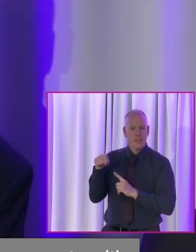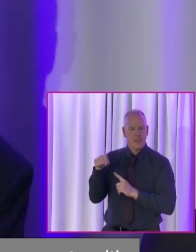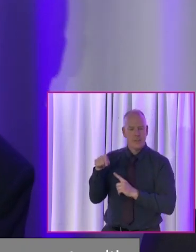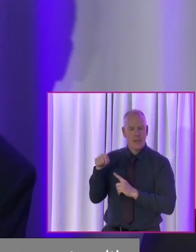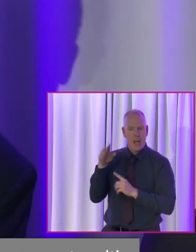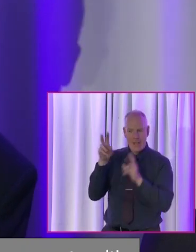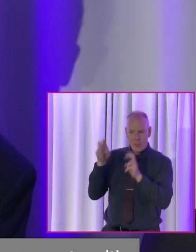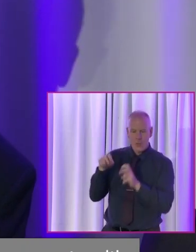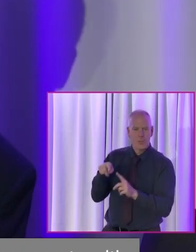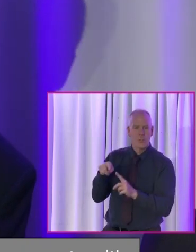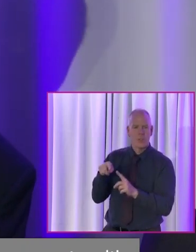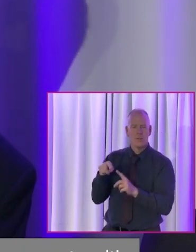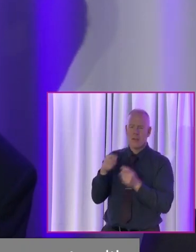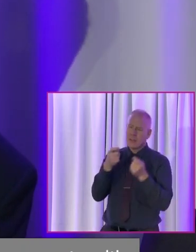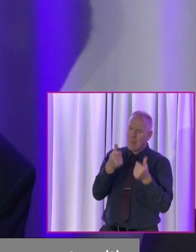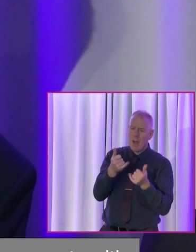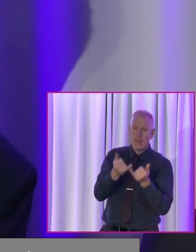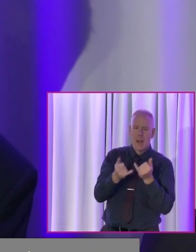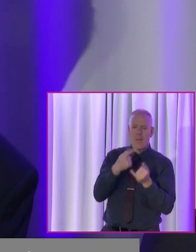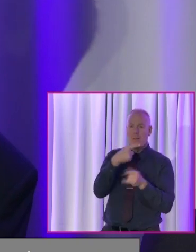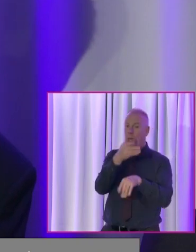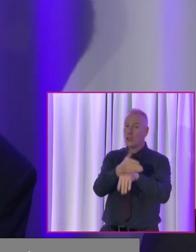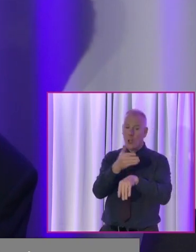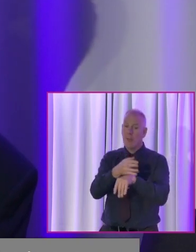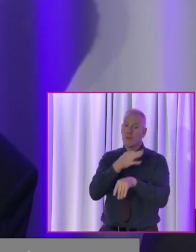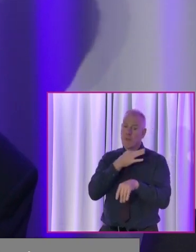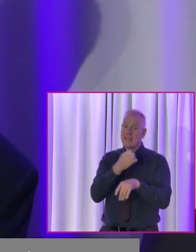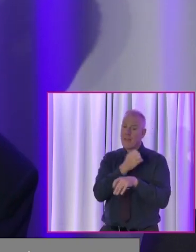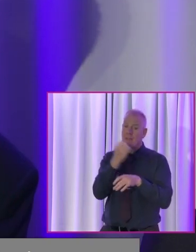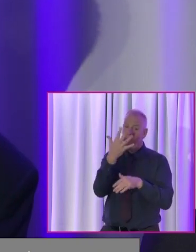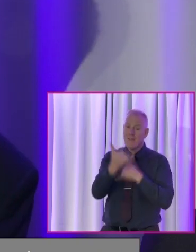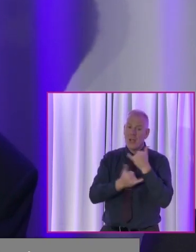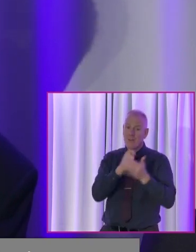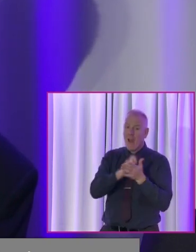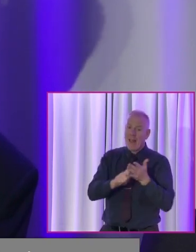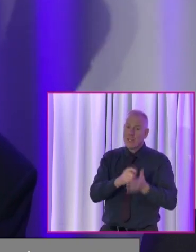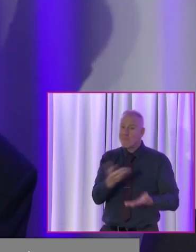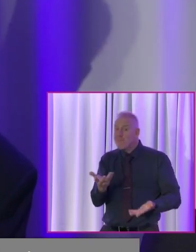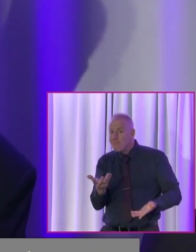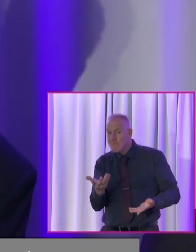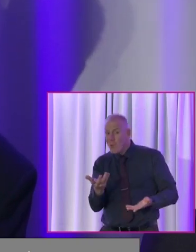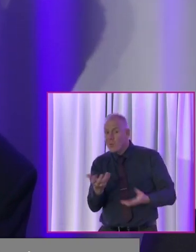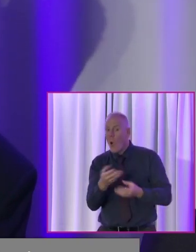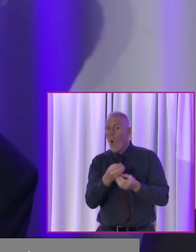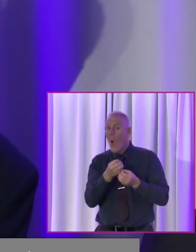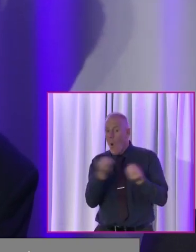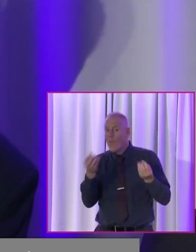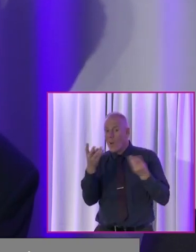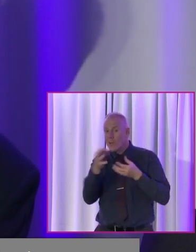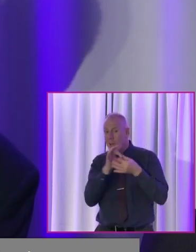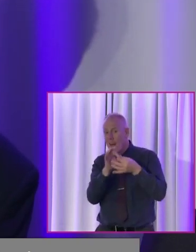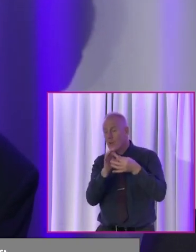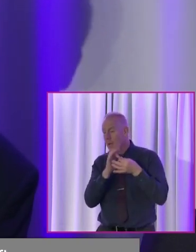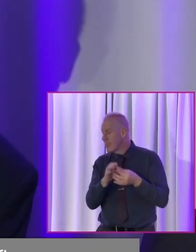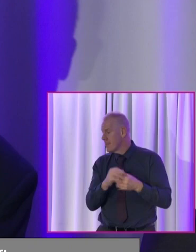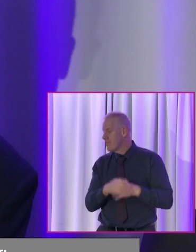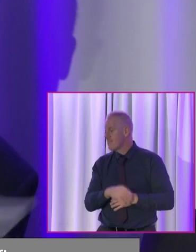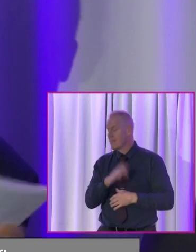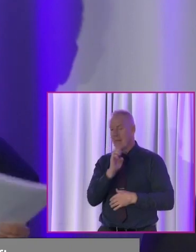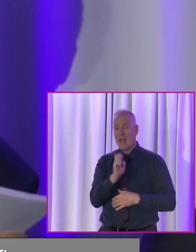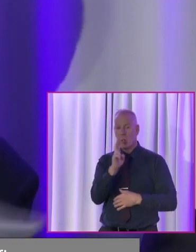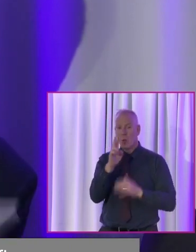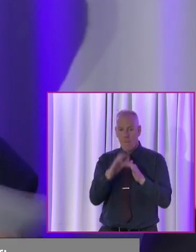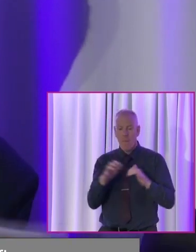it's a minor detail, but their jobs are at stake every 5 years. So they are really open to collaborate with us. The Parliament has